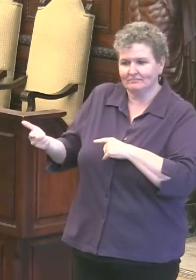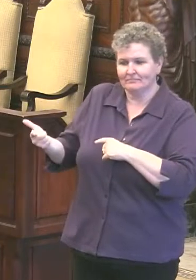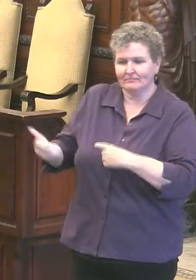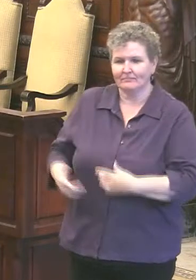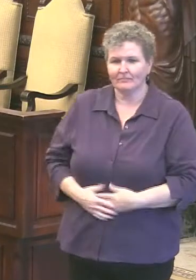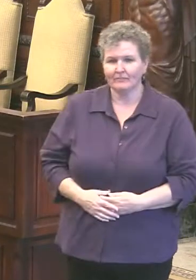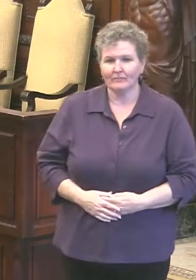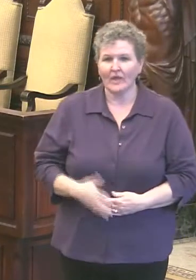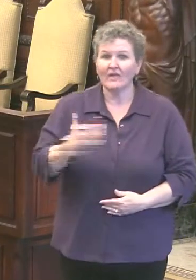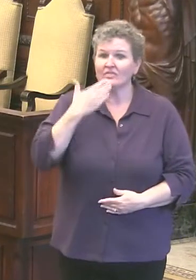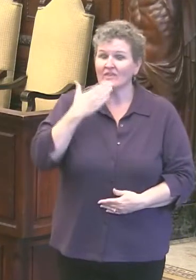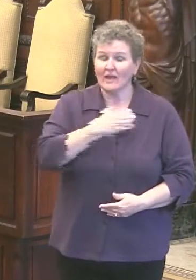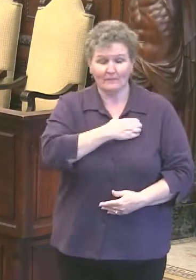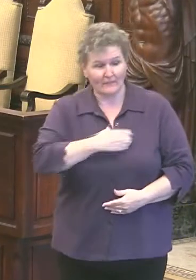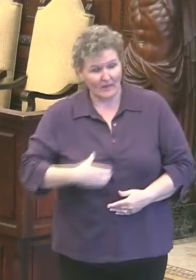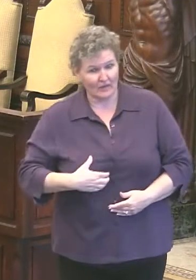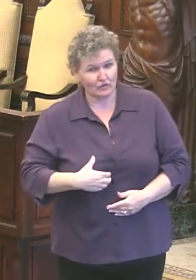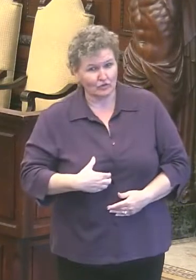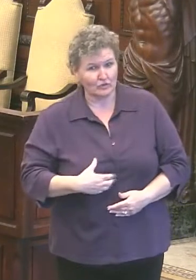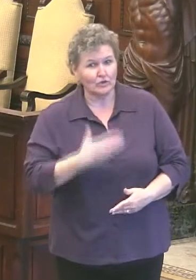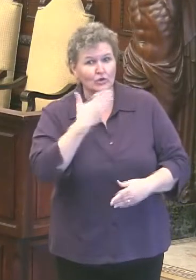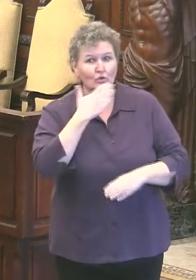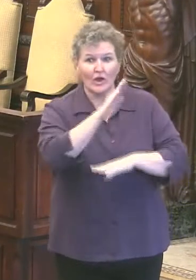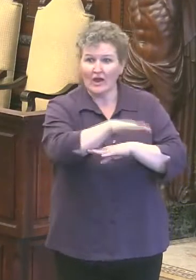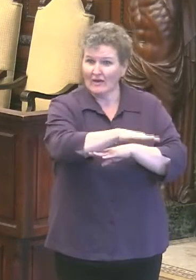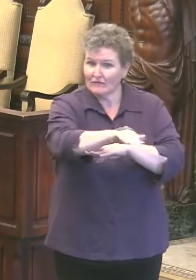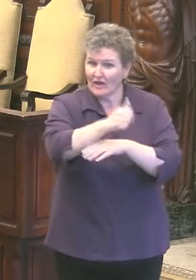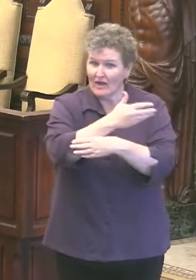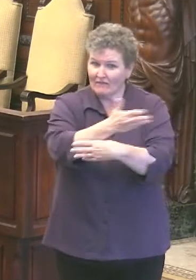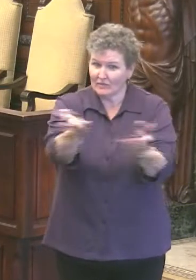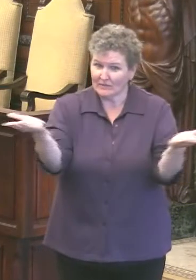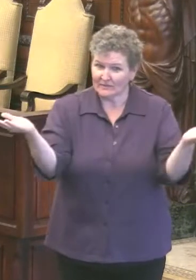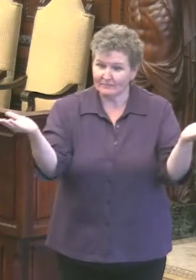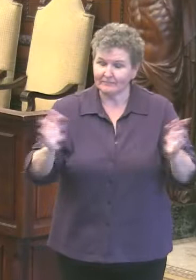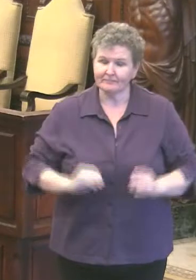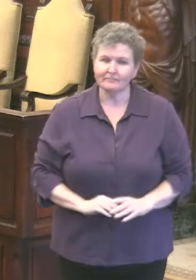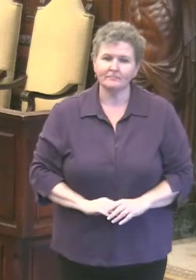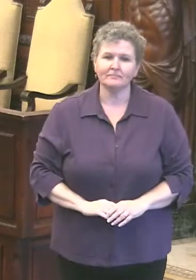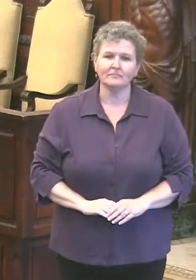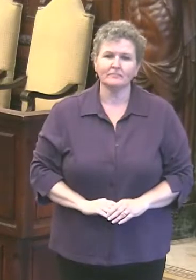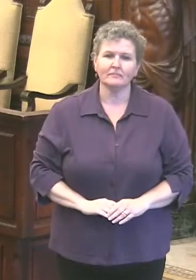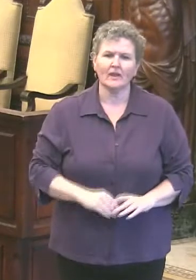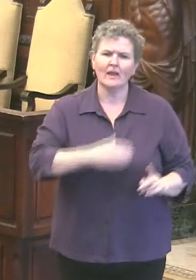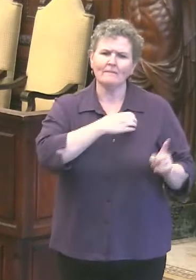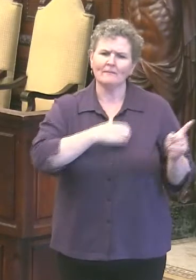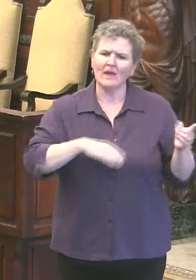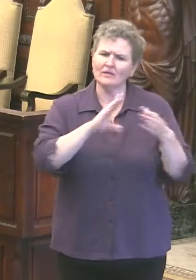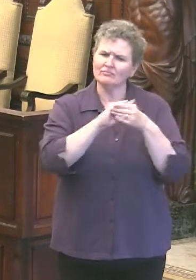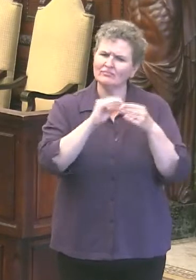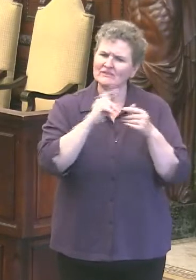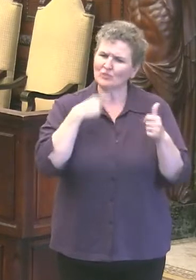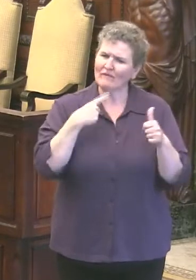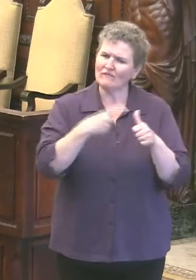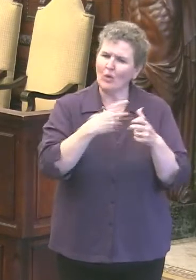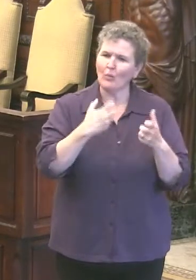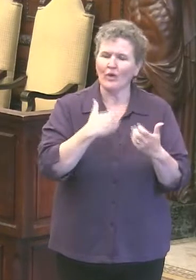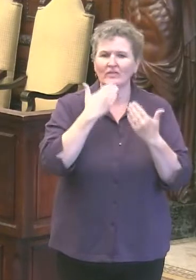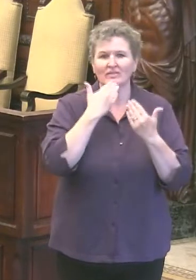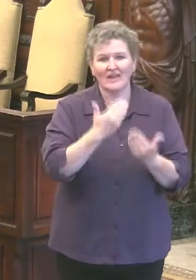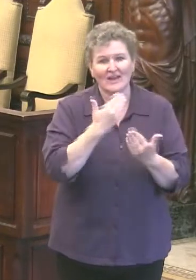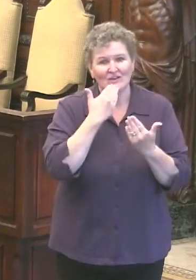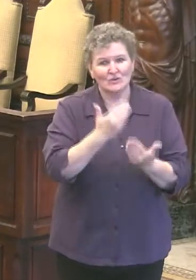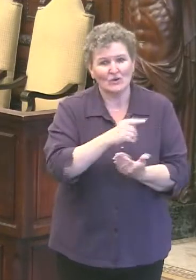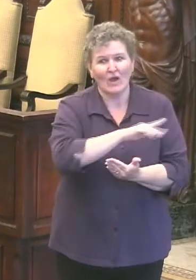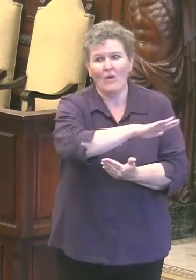Thanks, Mayor Kenney, and good afternoon, everyone. And as the mayor indicated, I want to first begin by thanking all of the staff